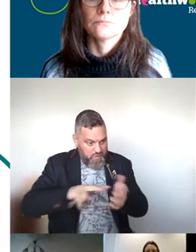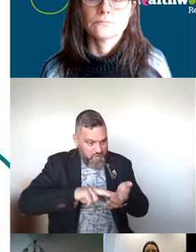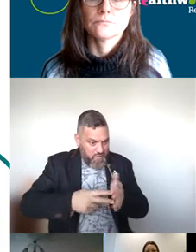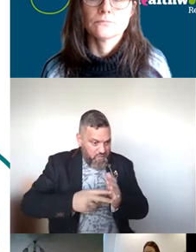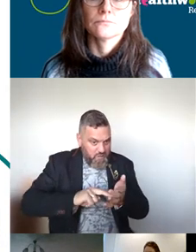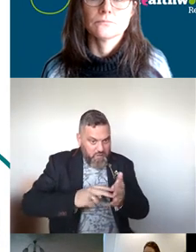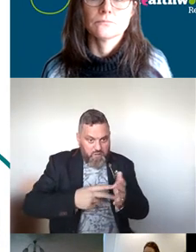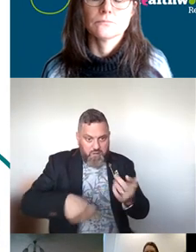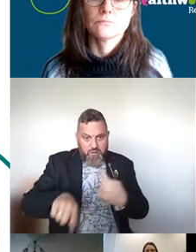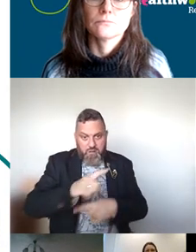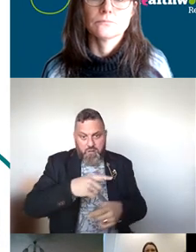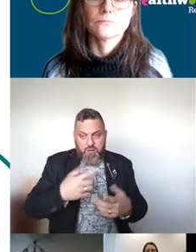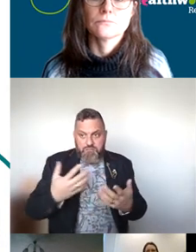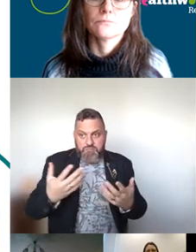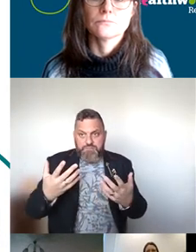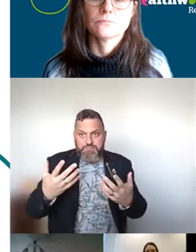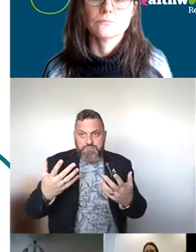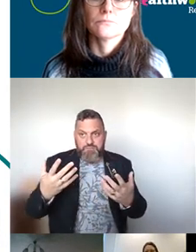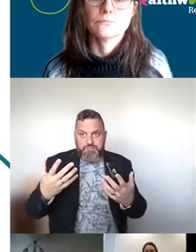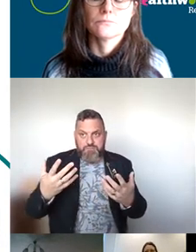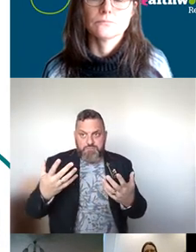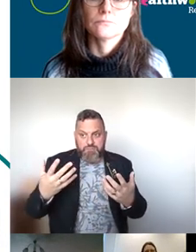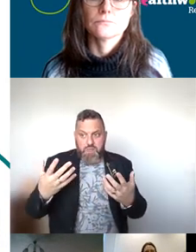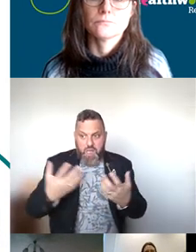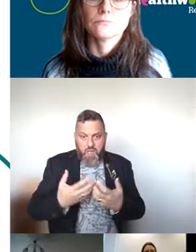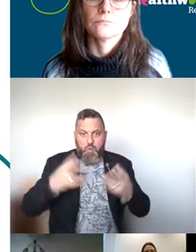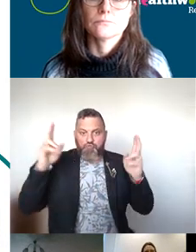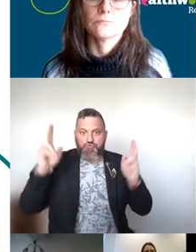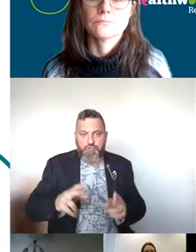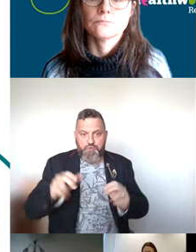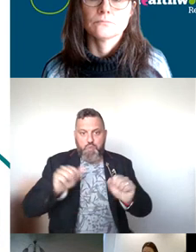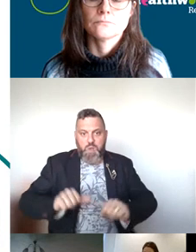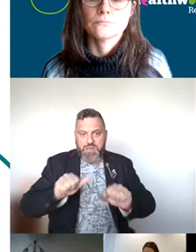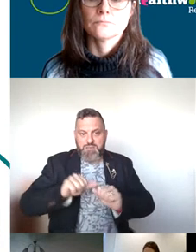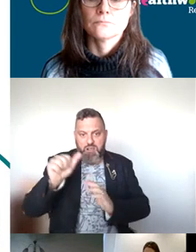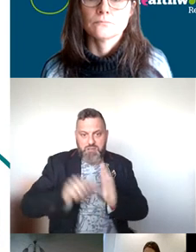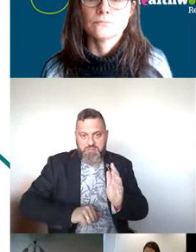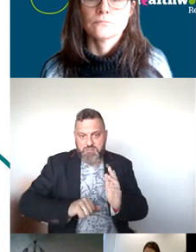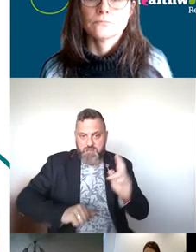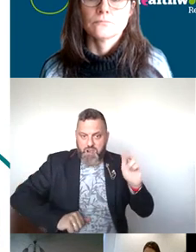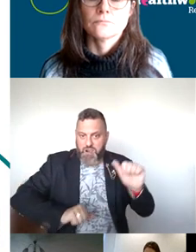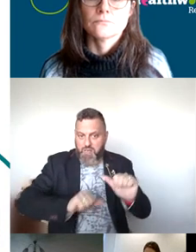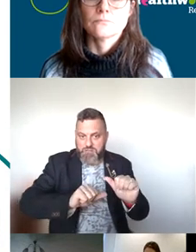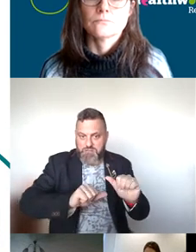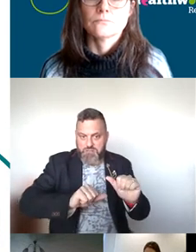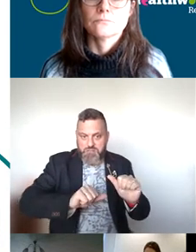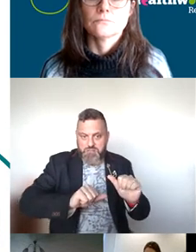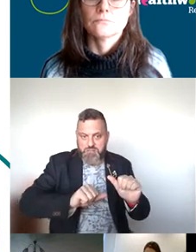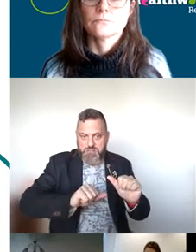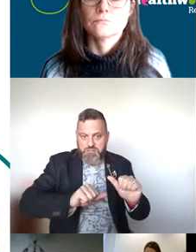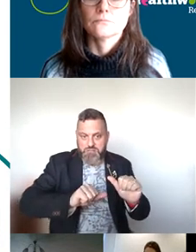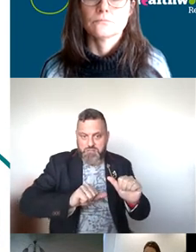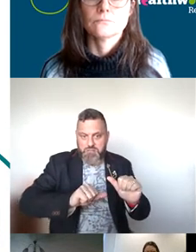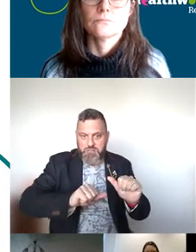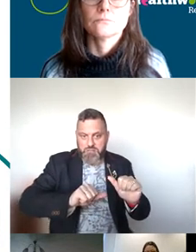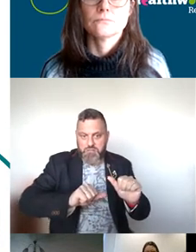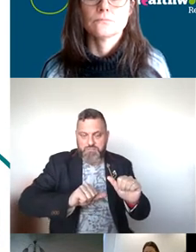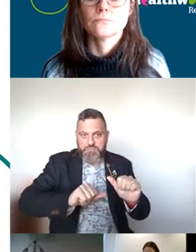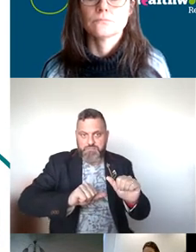about the way in which we're reducing the weights to some of our planned services, and then thinking a bit differently about some